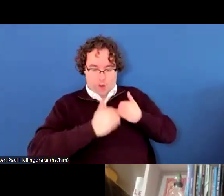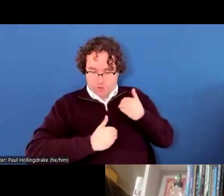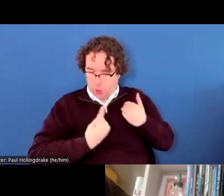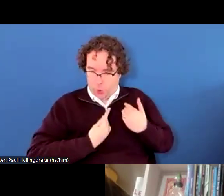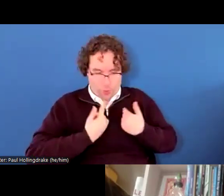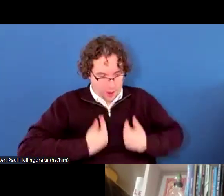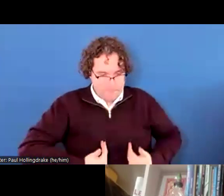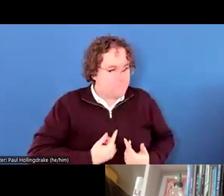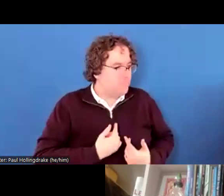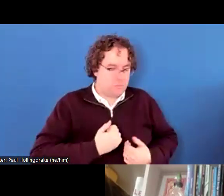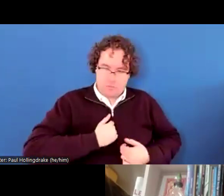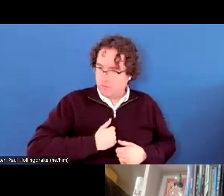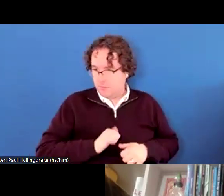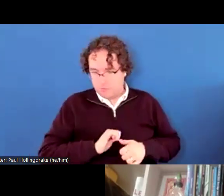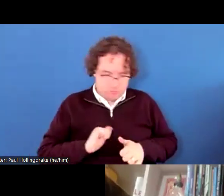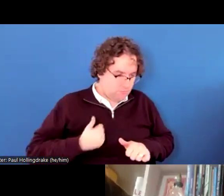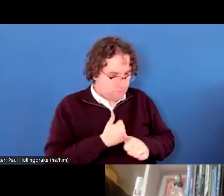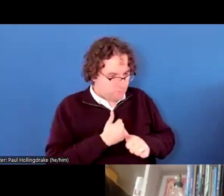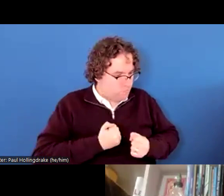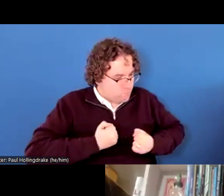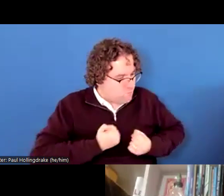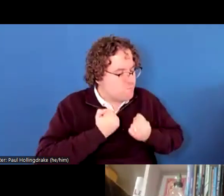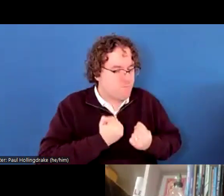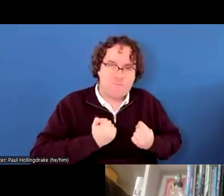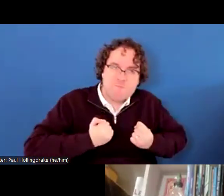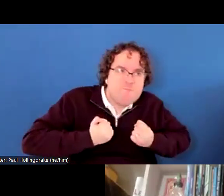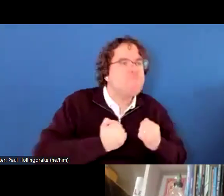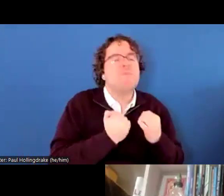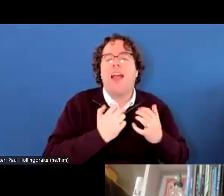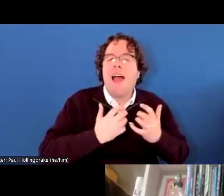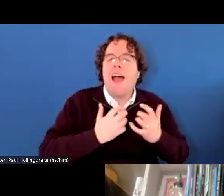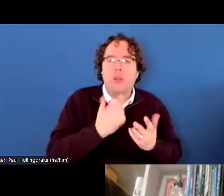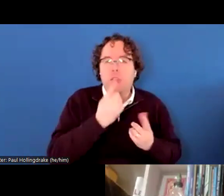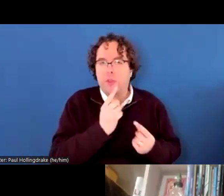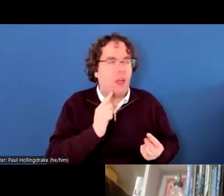how you can really show up in a sustainable, authentic,